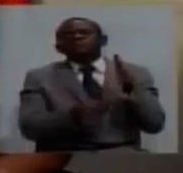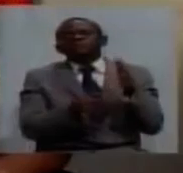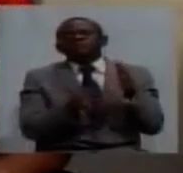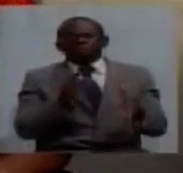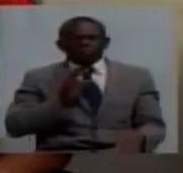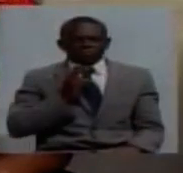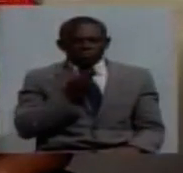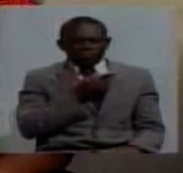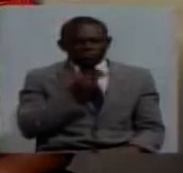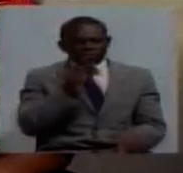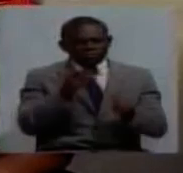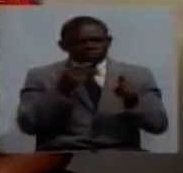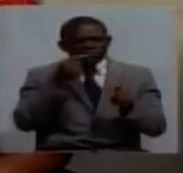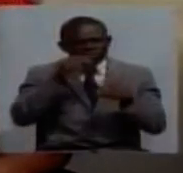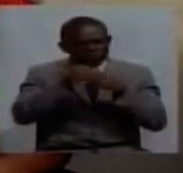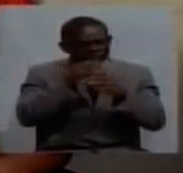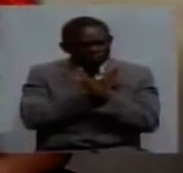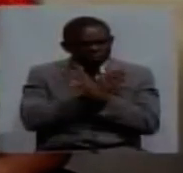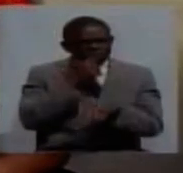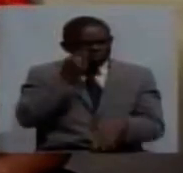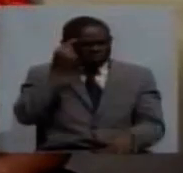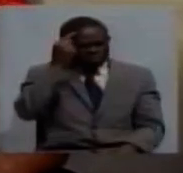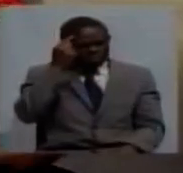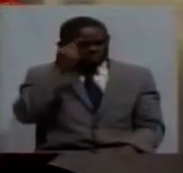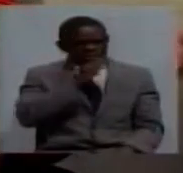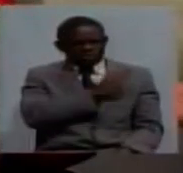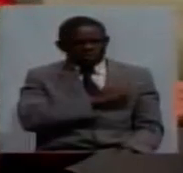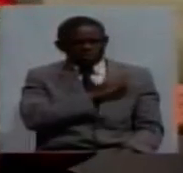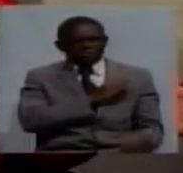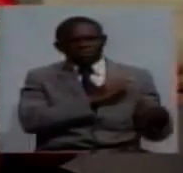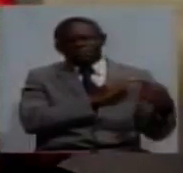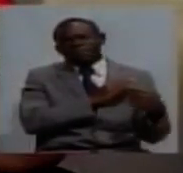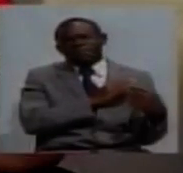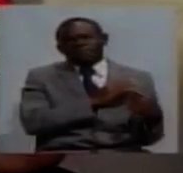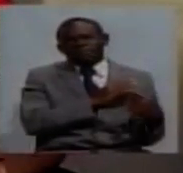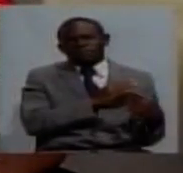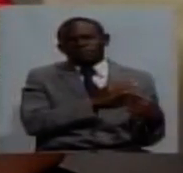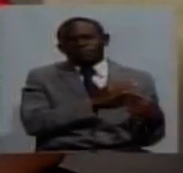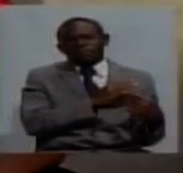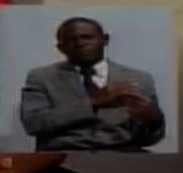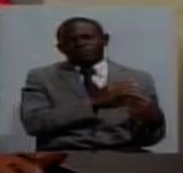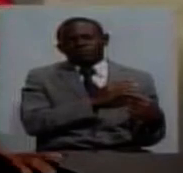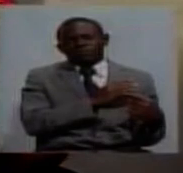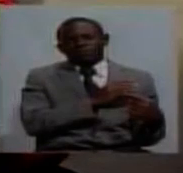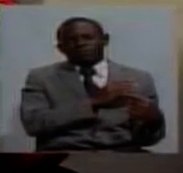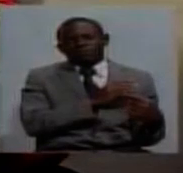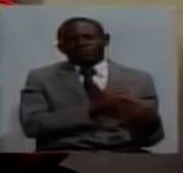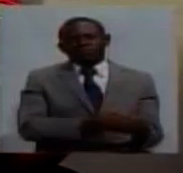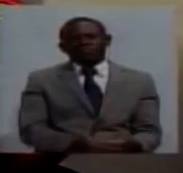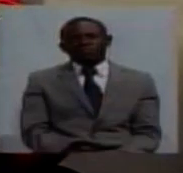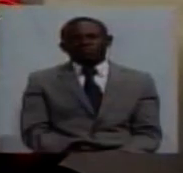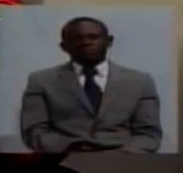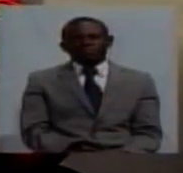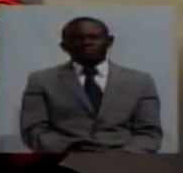are and what we want to become, as opposed to this person or this country comes in partnership with us and we shift.